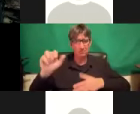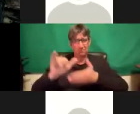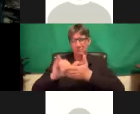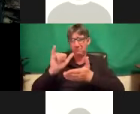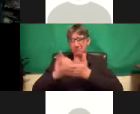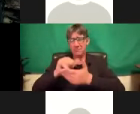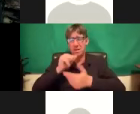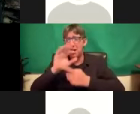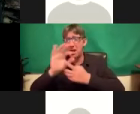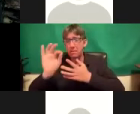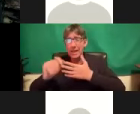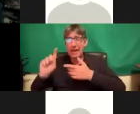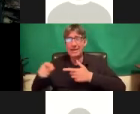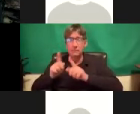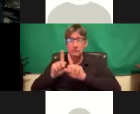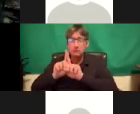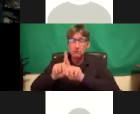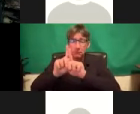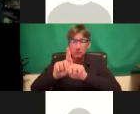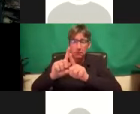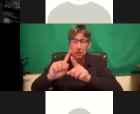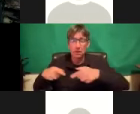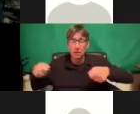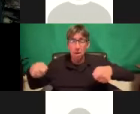older and just may slip on a piece of ice.